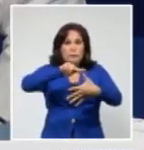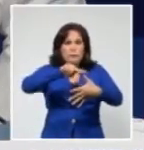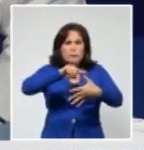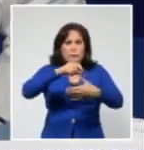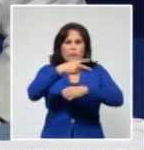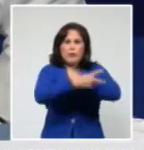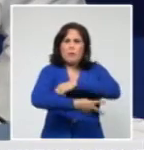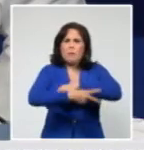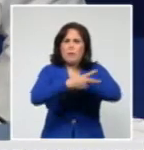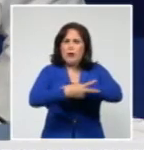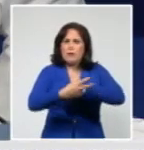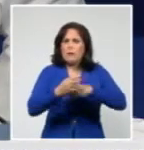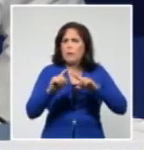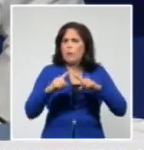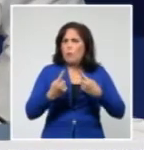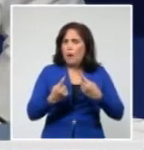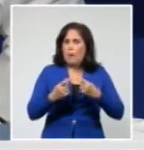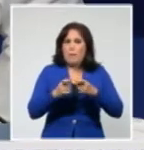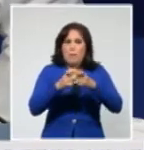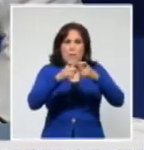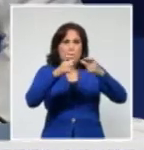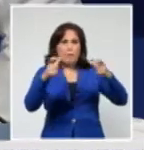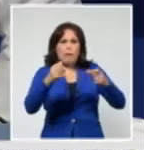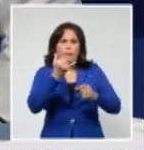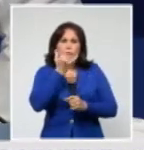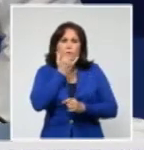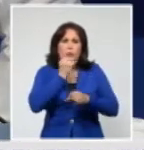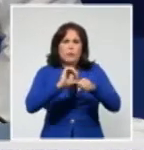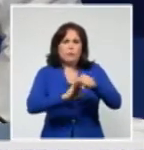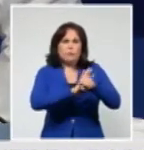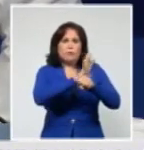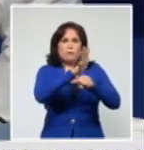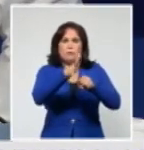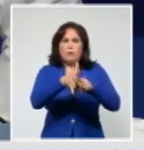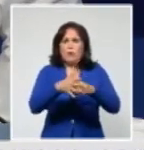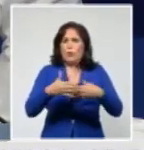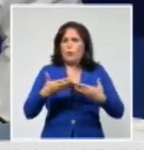list of countries worst affected by the pandemic, with